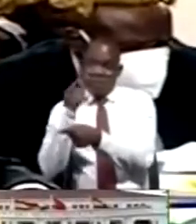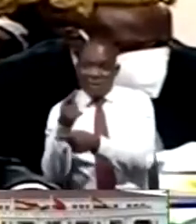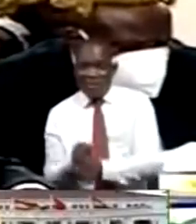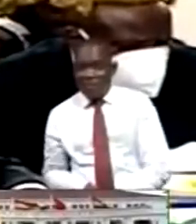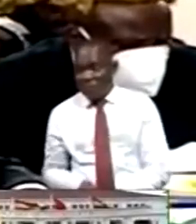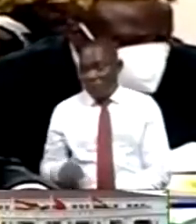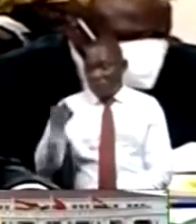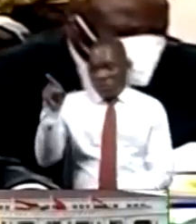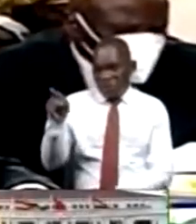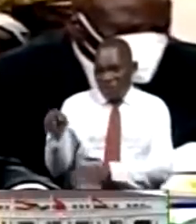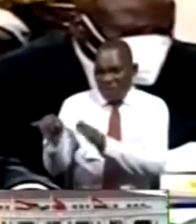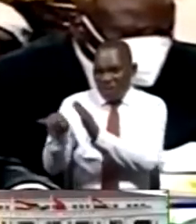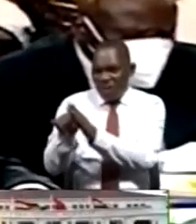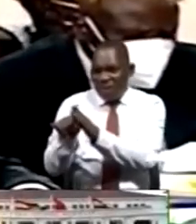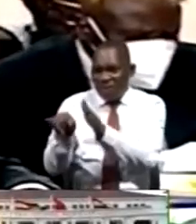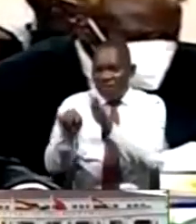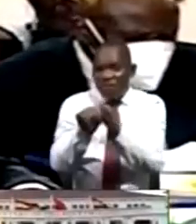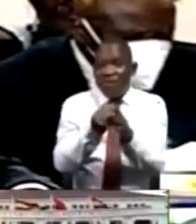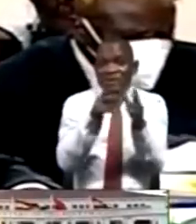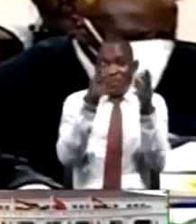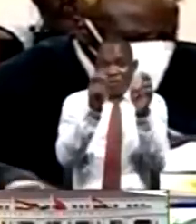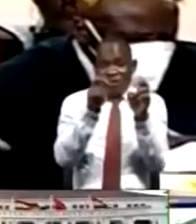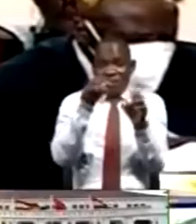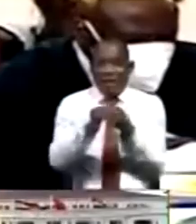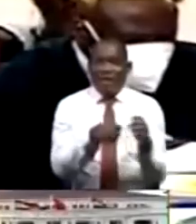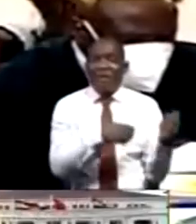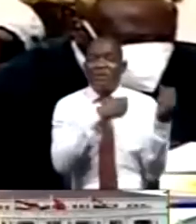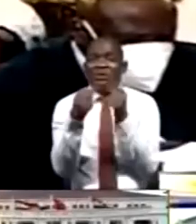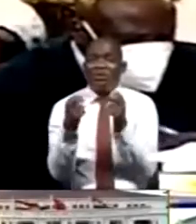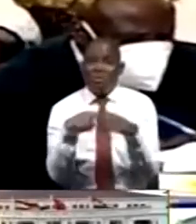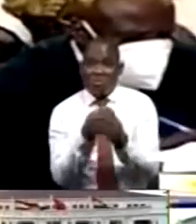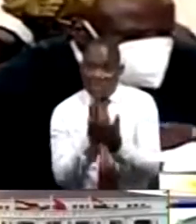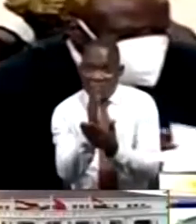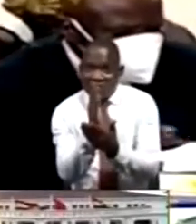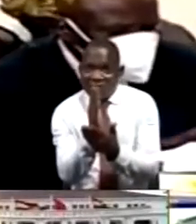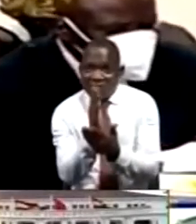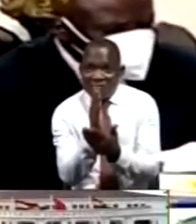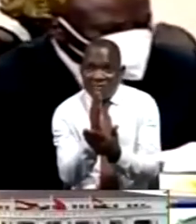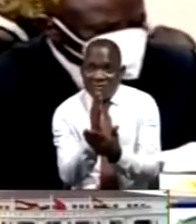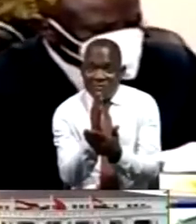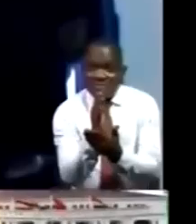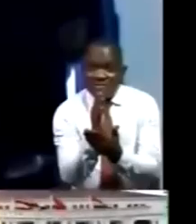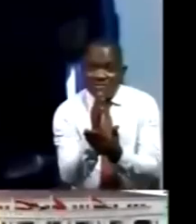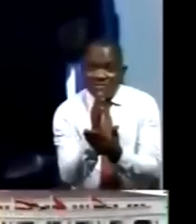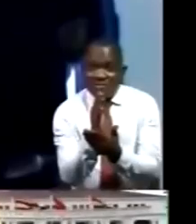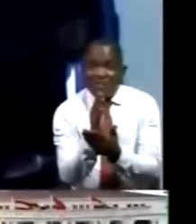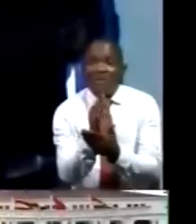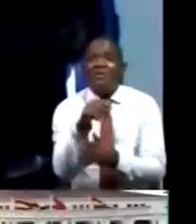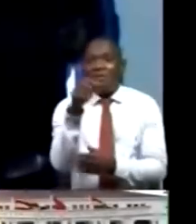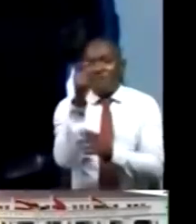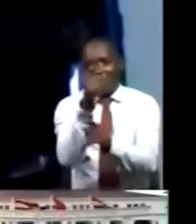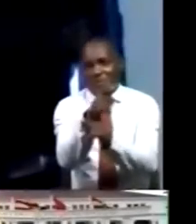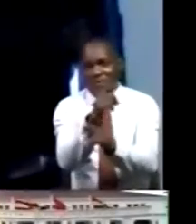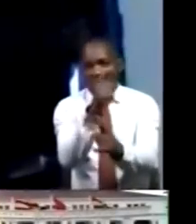you identified issues in the strong room, not so. You identified issues